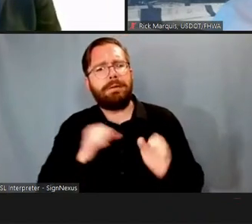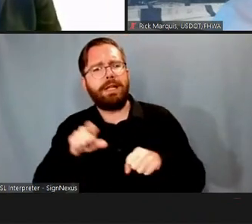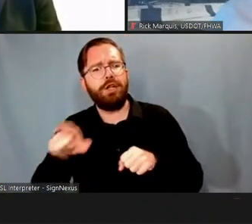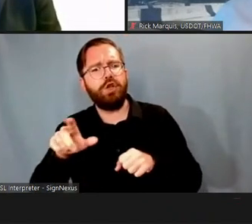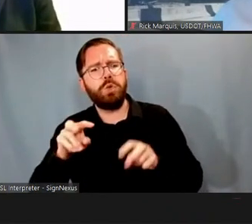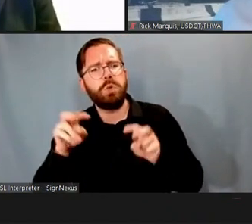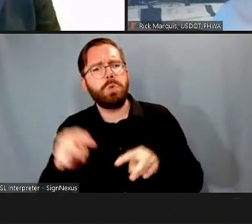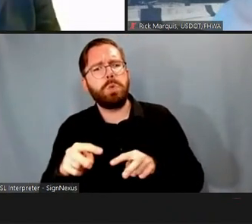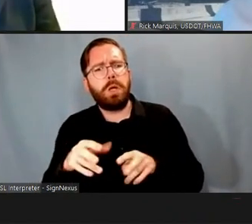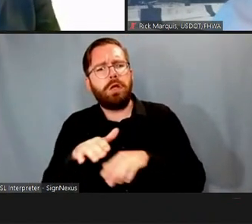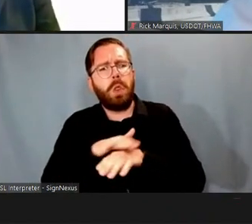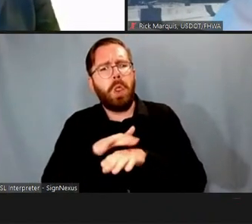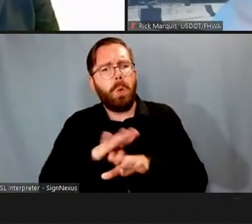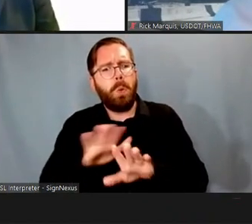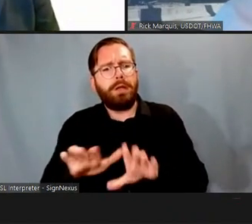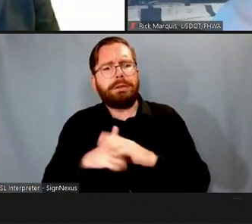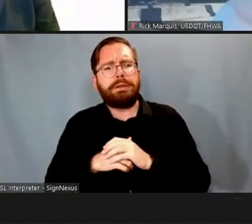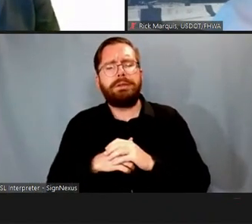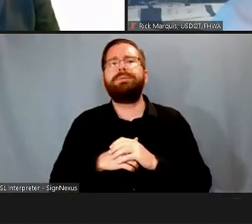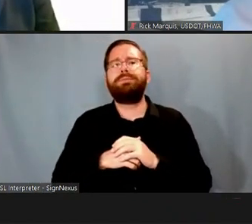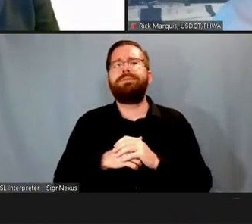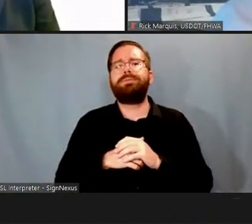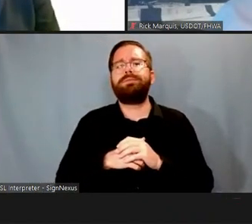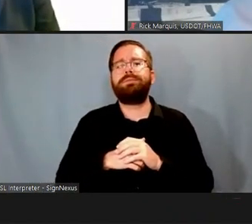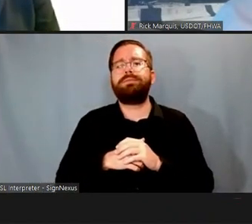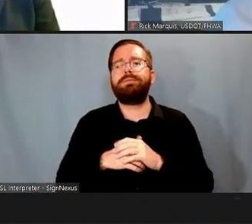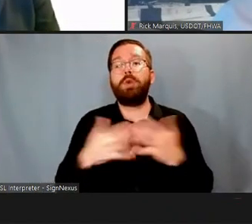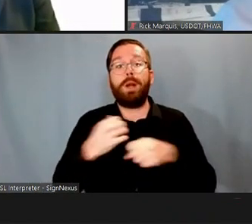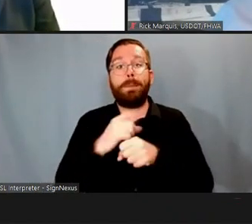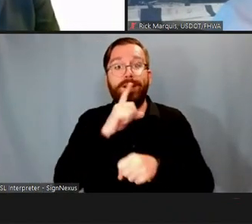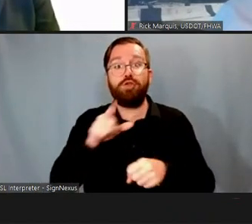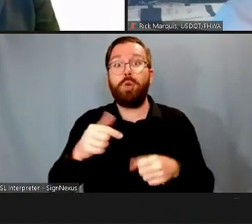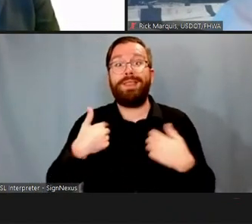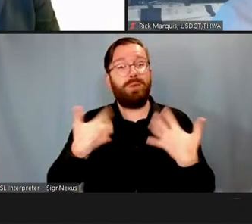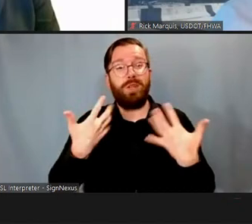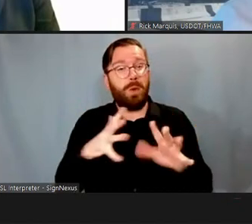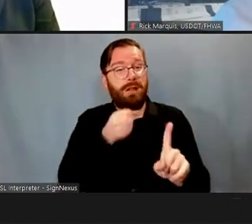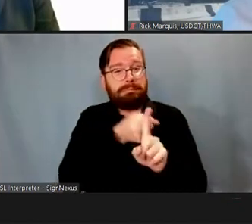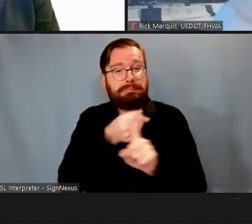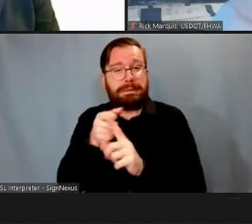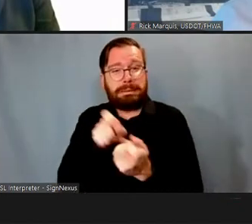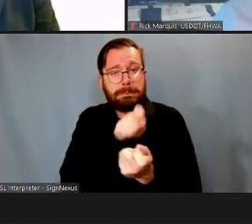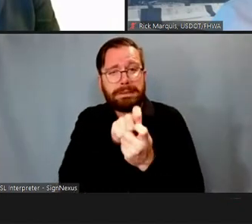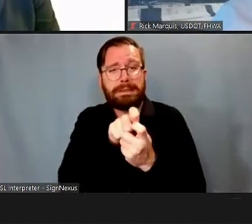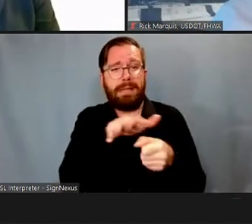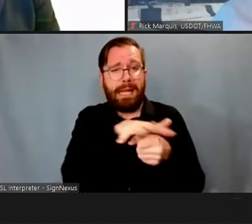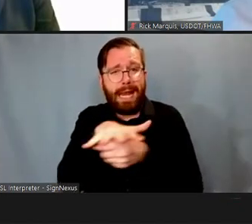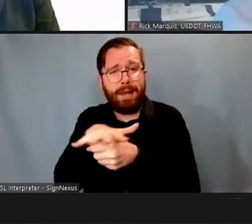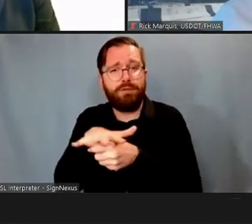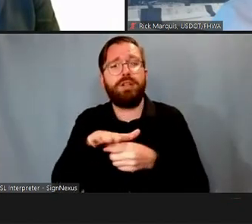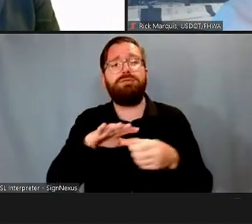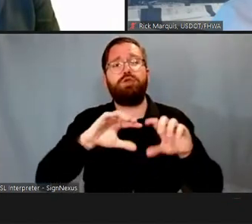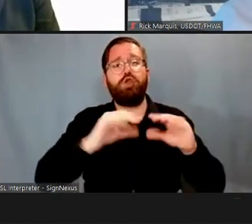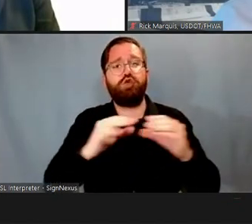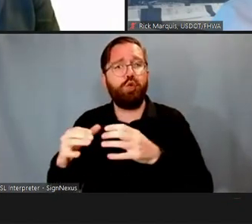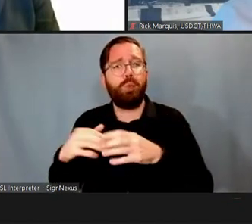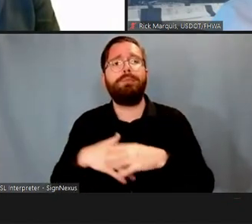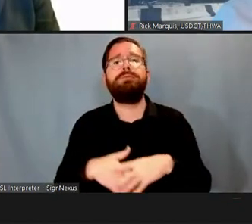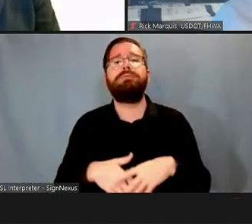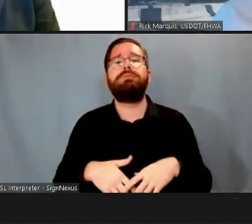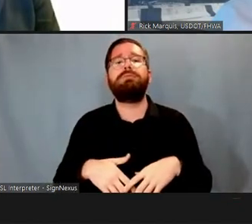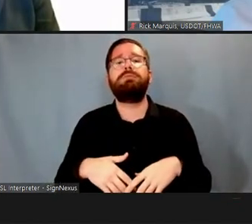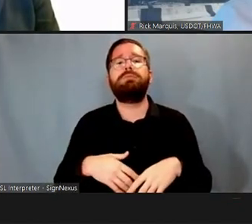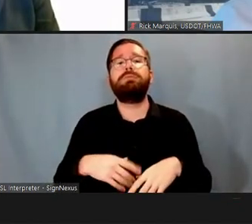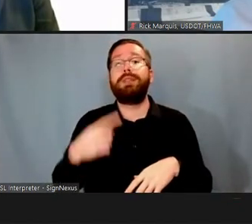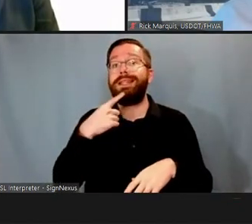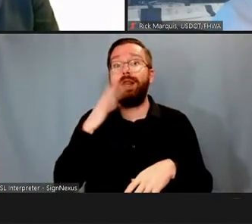impacts to that may affect specific neighborhoods or groups and finally i'm disappointed that the public hearings were scheduled for late august when many people are